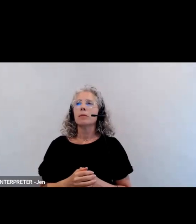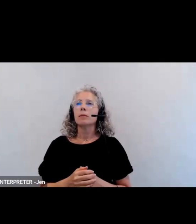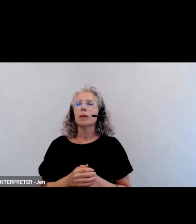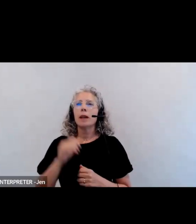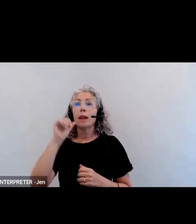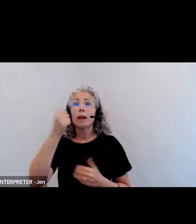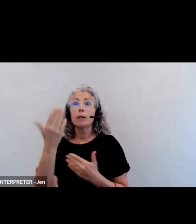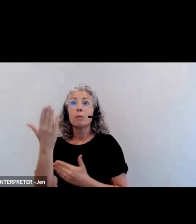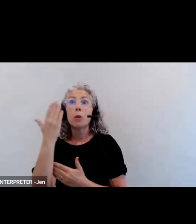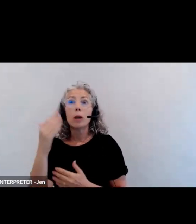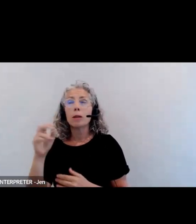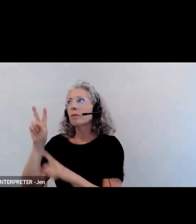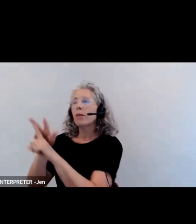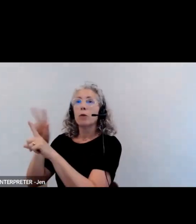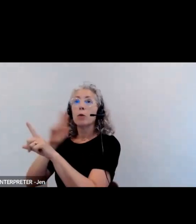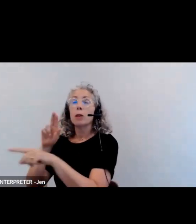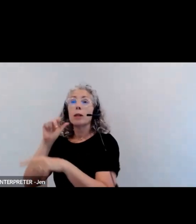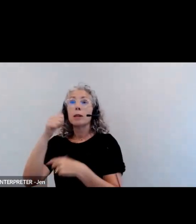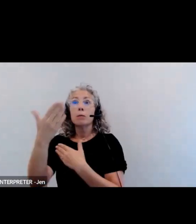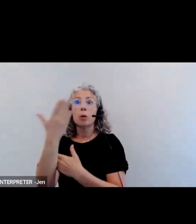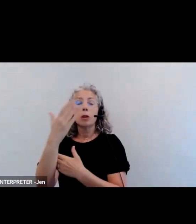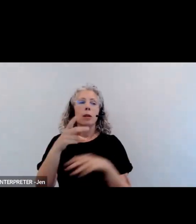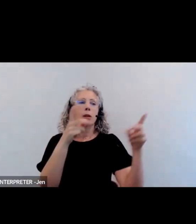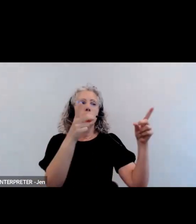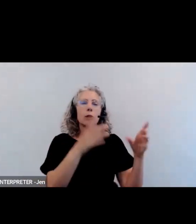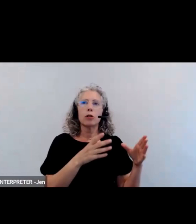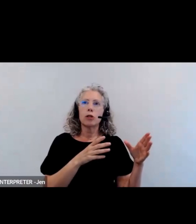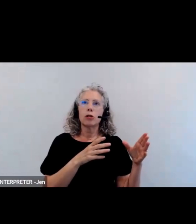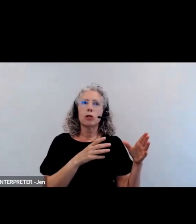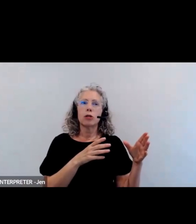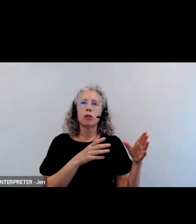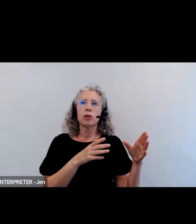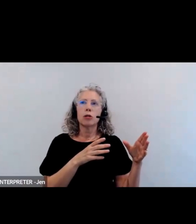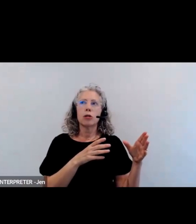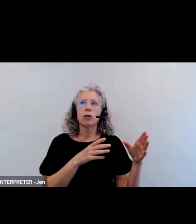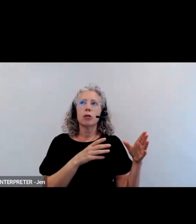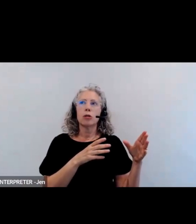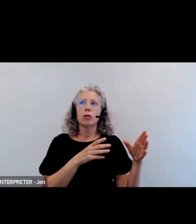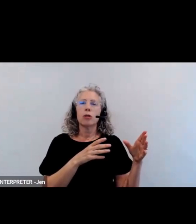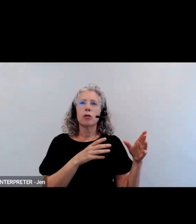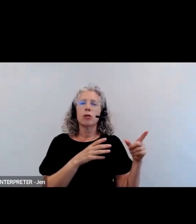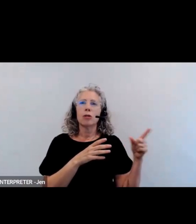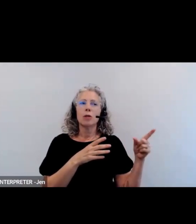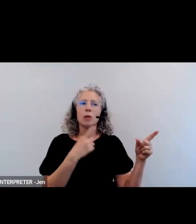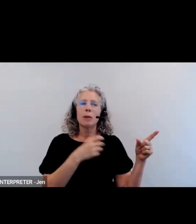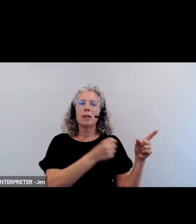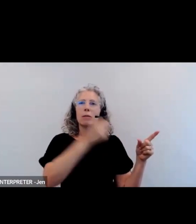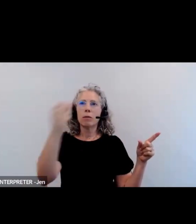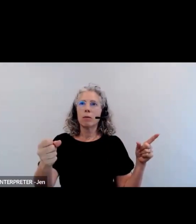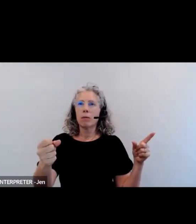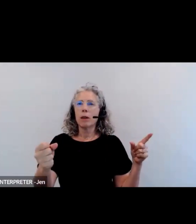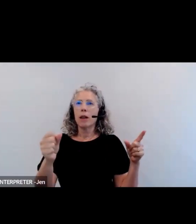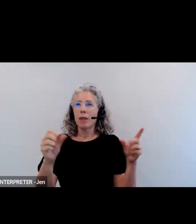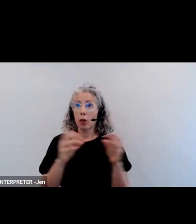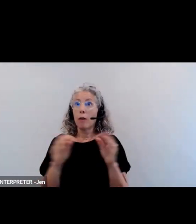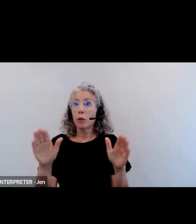morning after I filed the report, the director of that group home was instructed to take me into that conference room where that person-centered